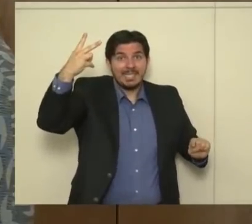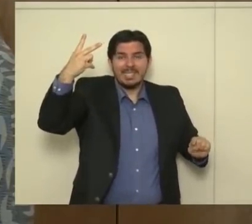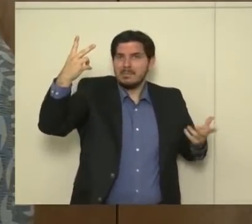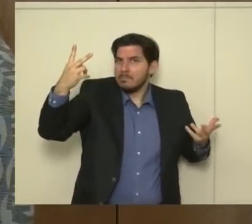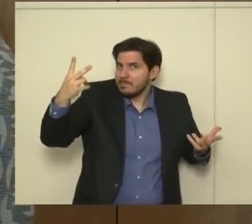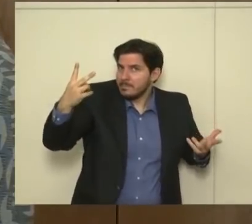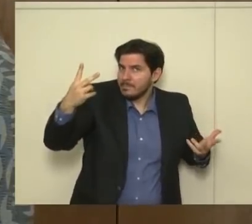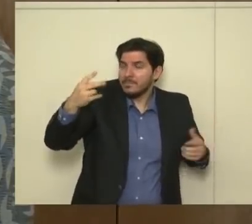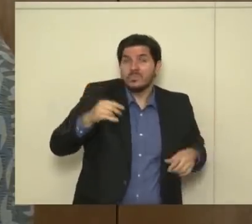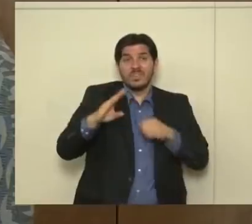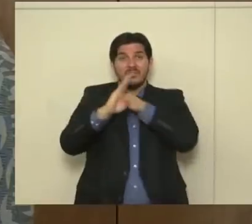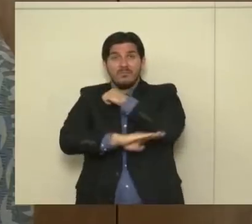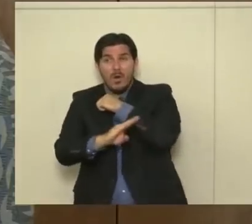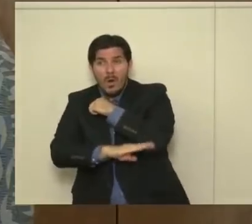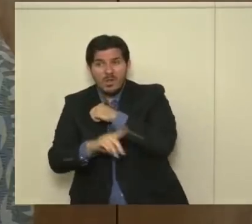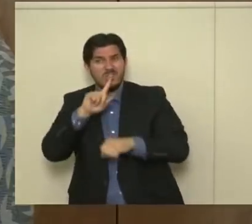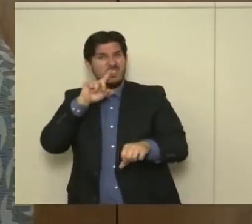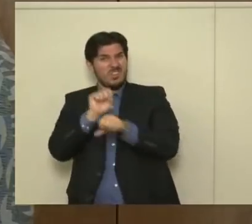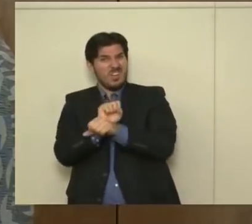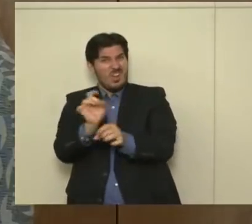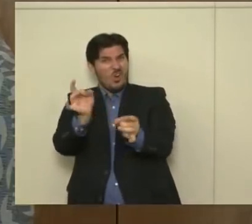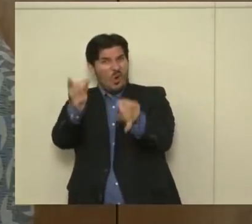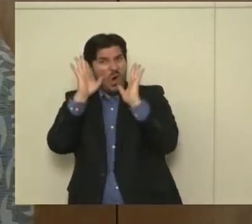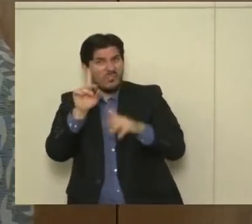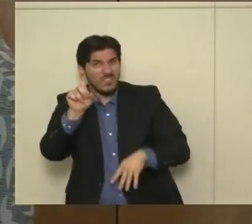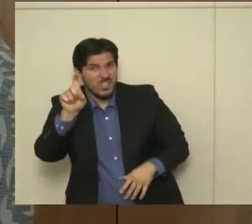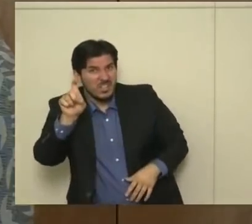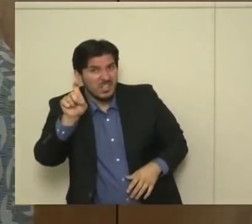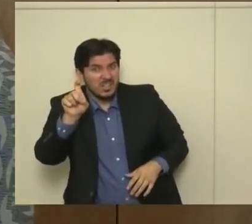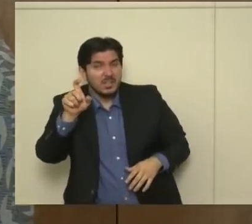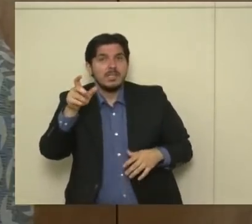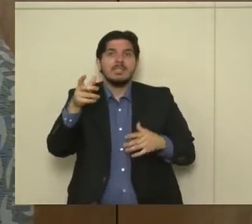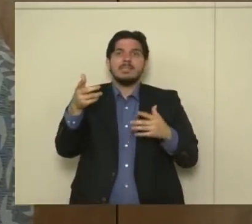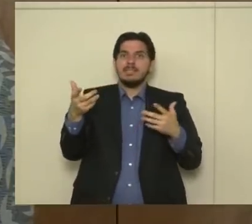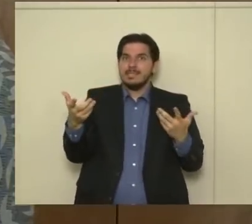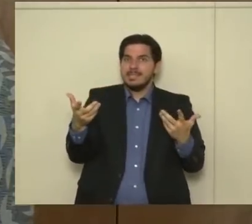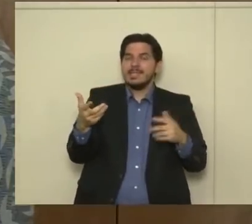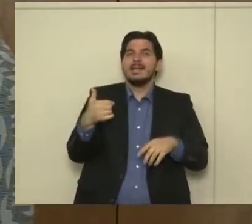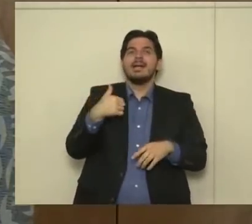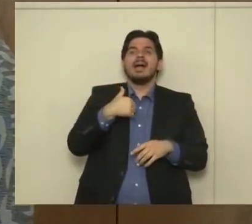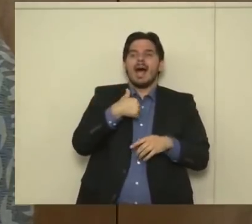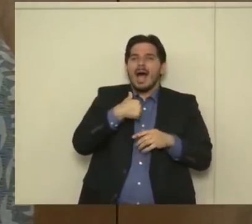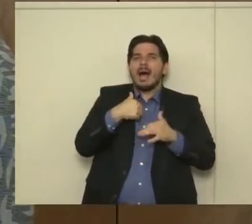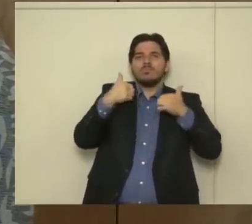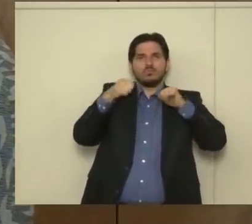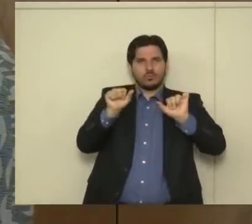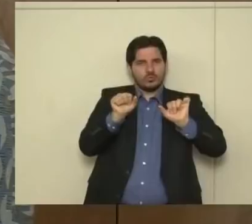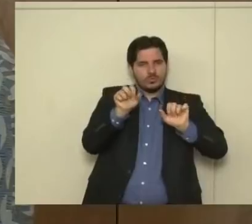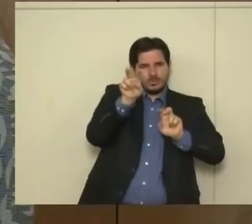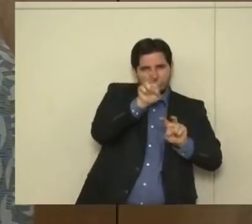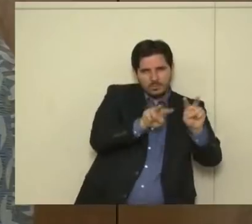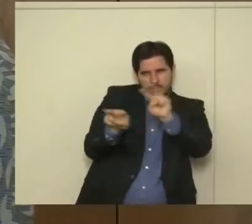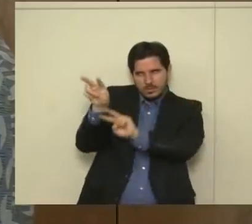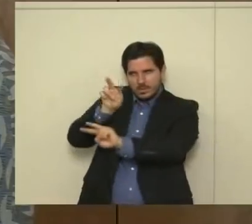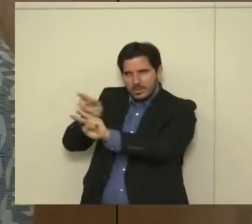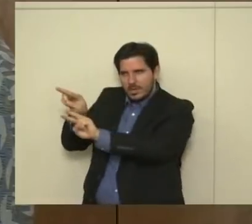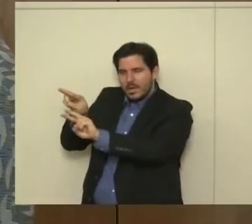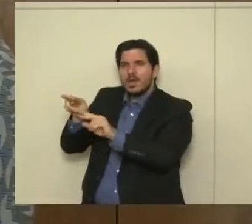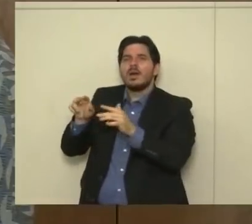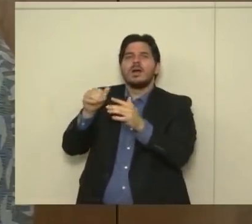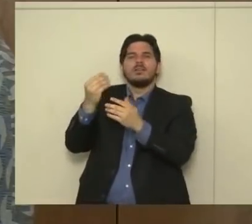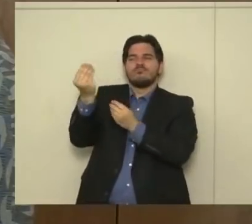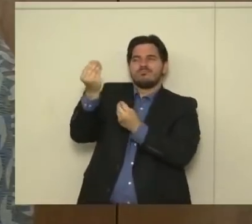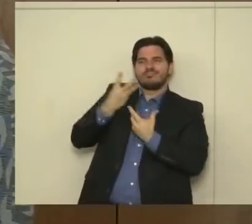And basically, you know, I am at least using it for policymaking in a predictive way. I'm going to, even though our cases